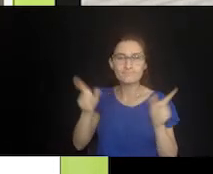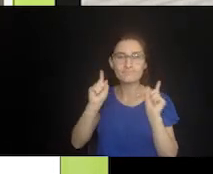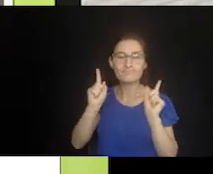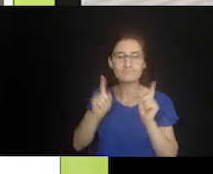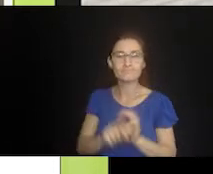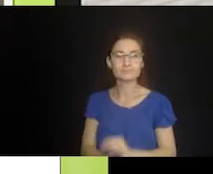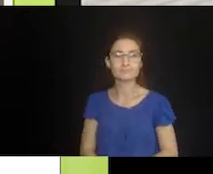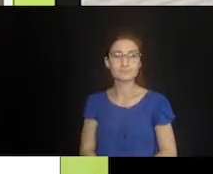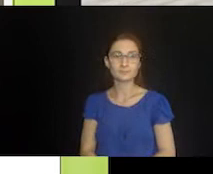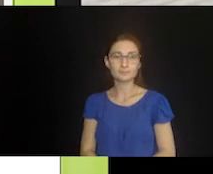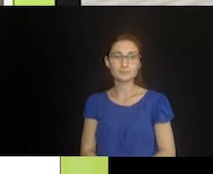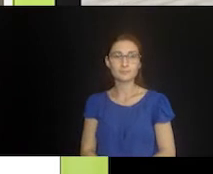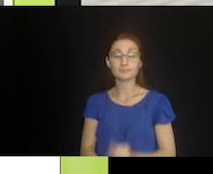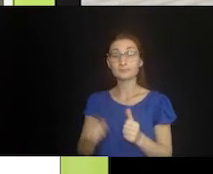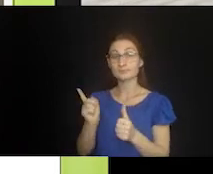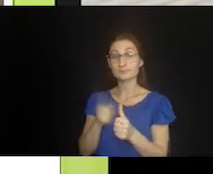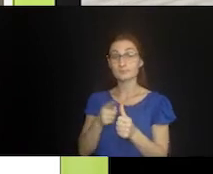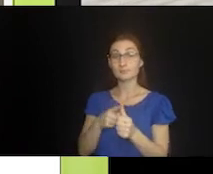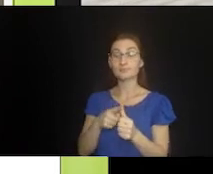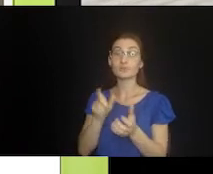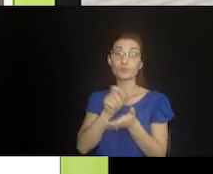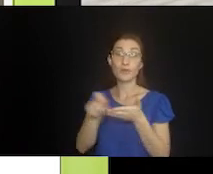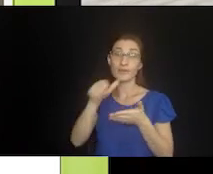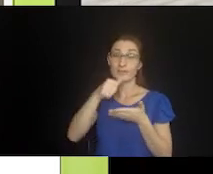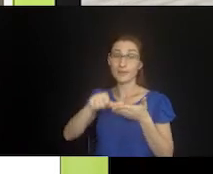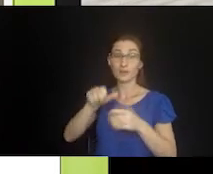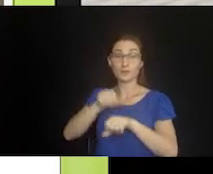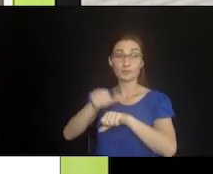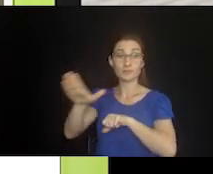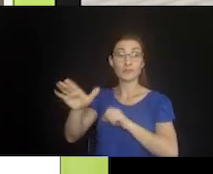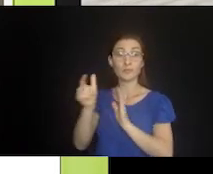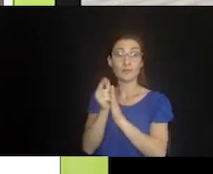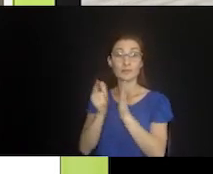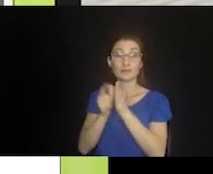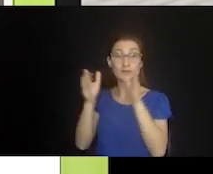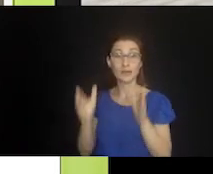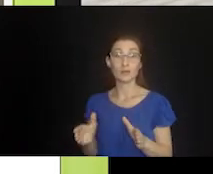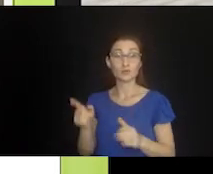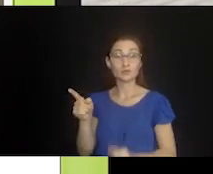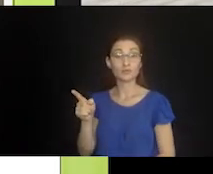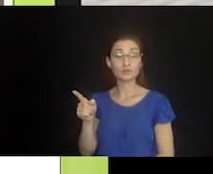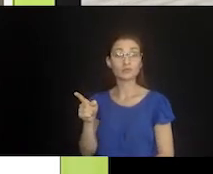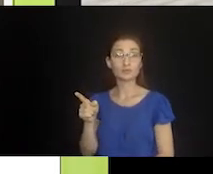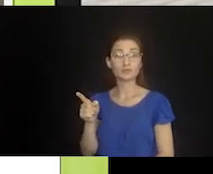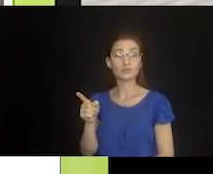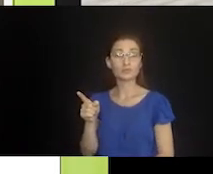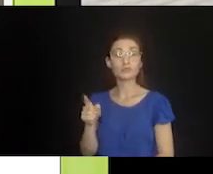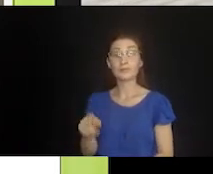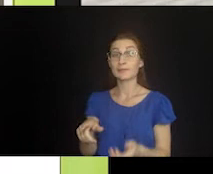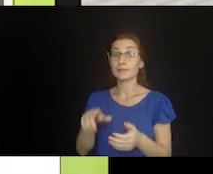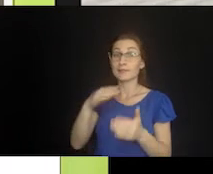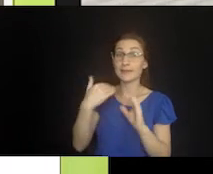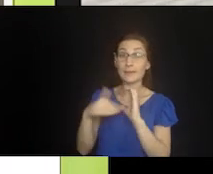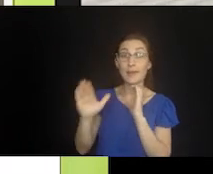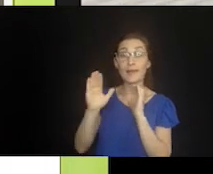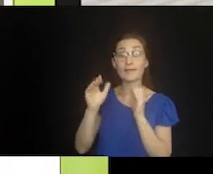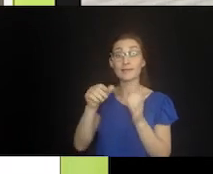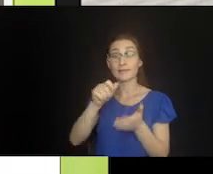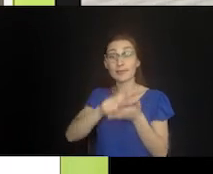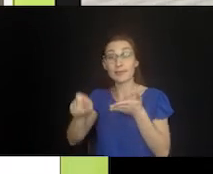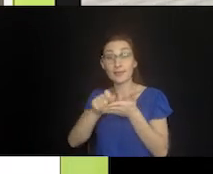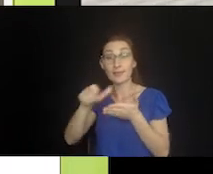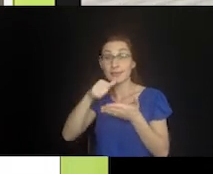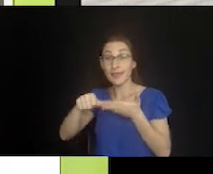it happen, make those goals you want to have happen. So you're going to want to write your legislators, write